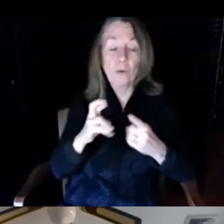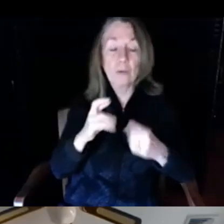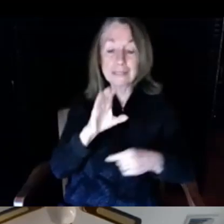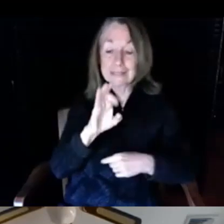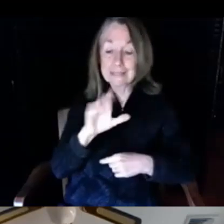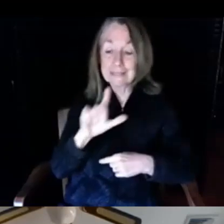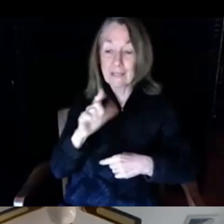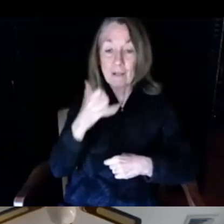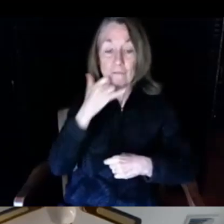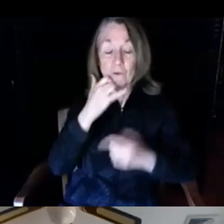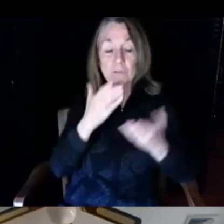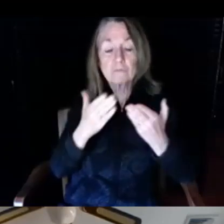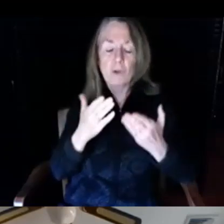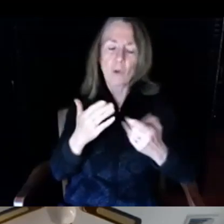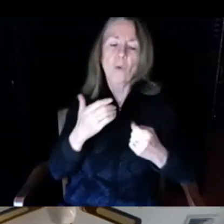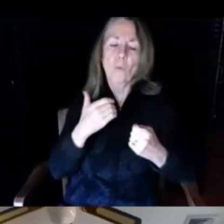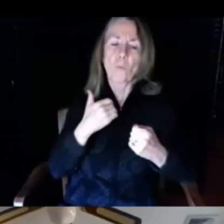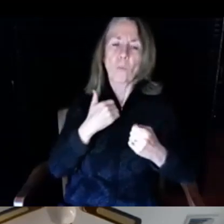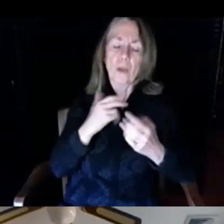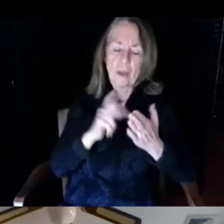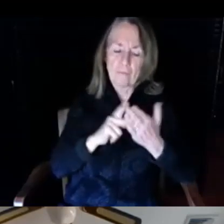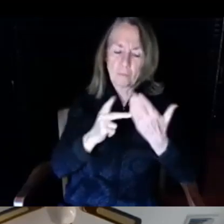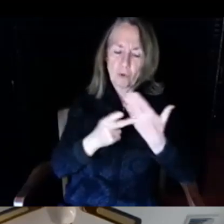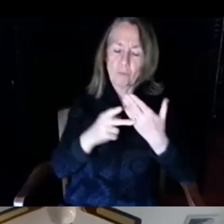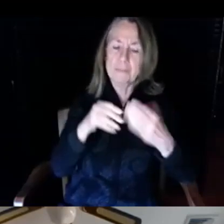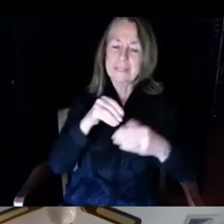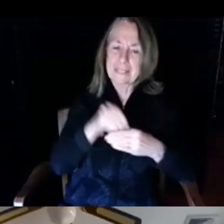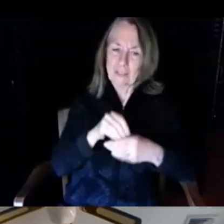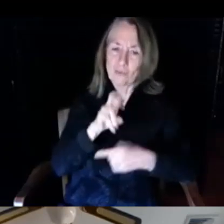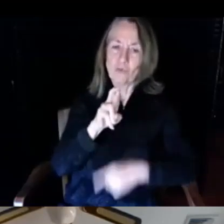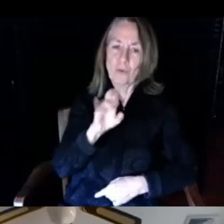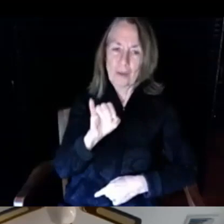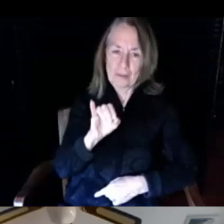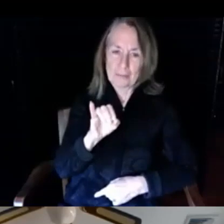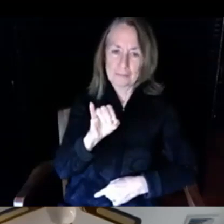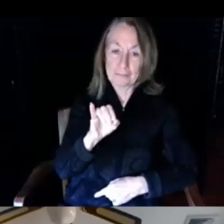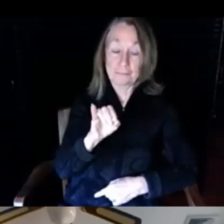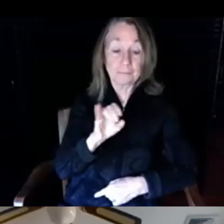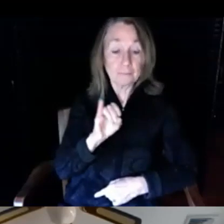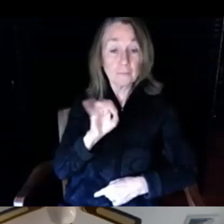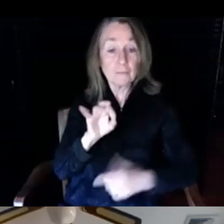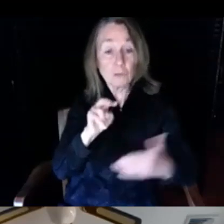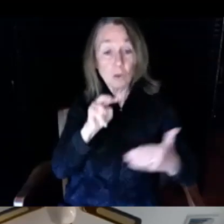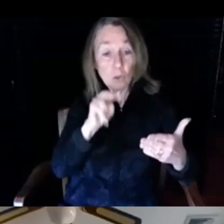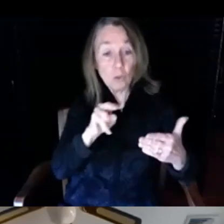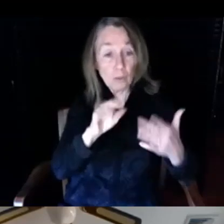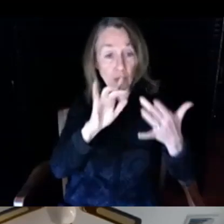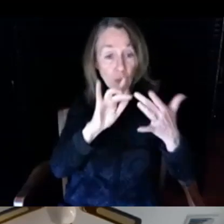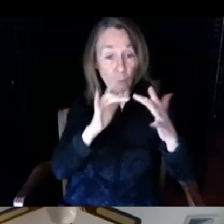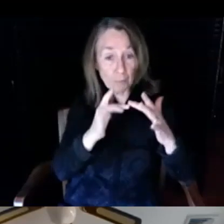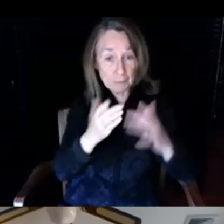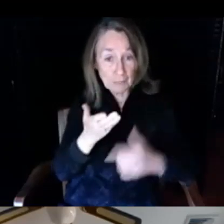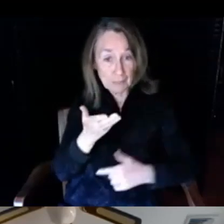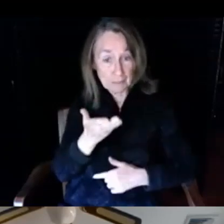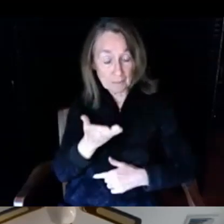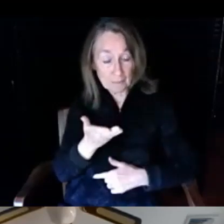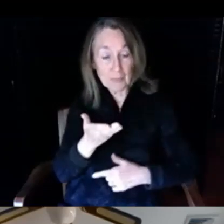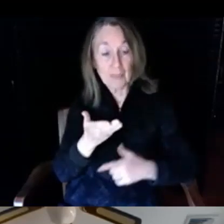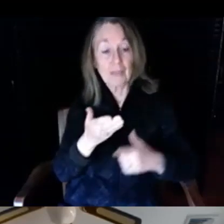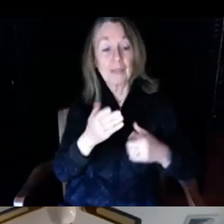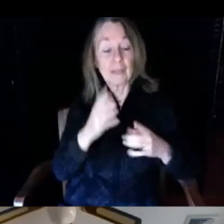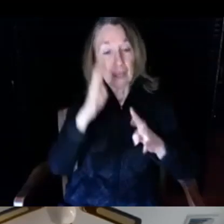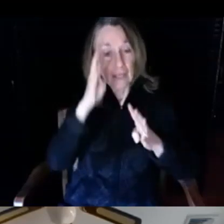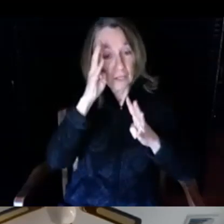there are programs that are for Rhode Islanders. If you look at this website, That's Innovation